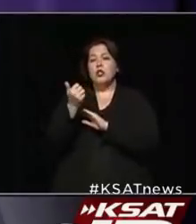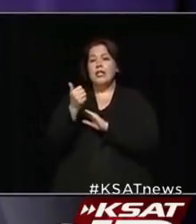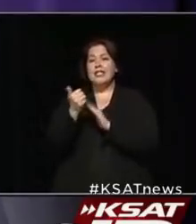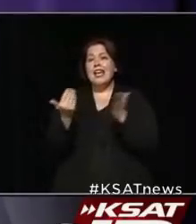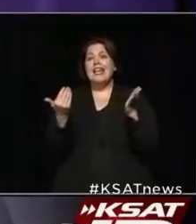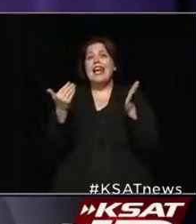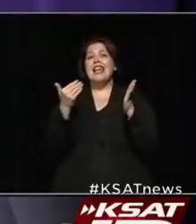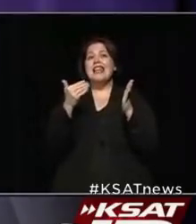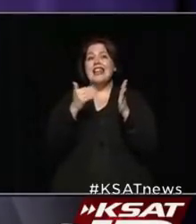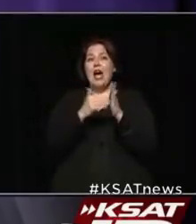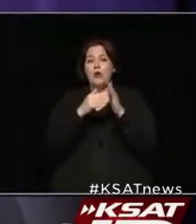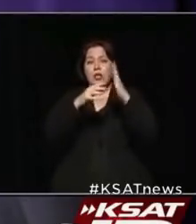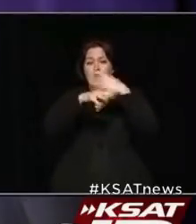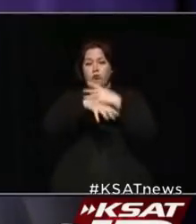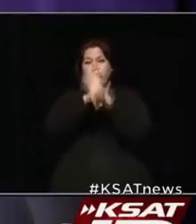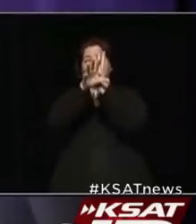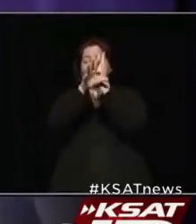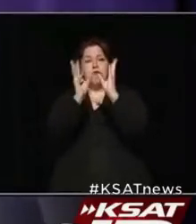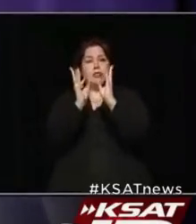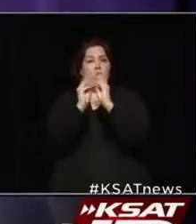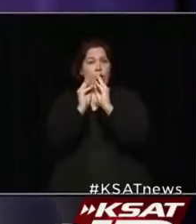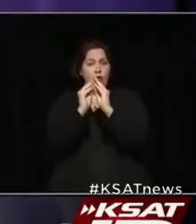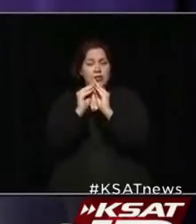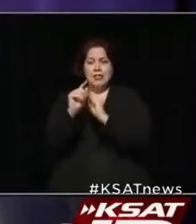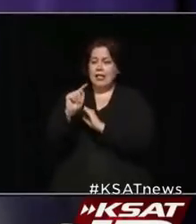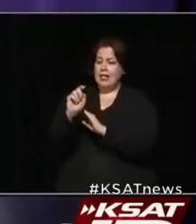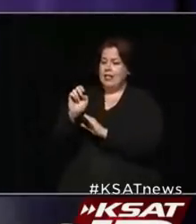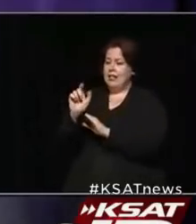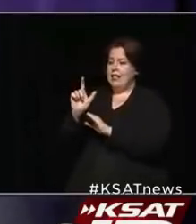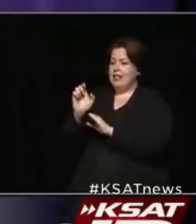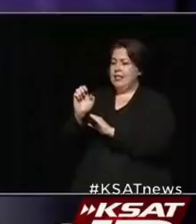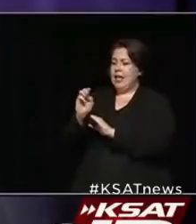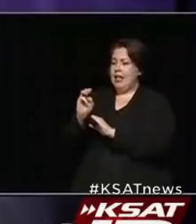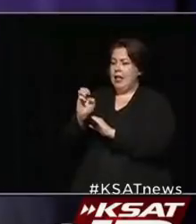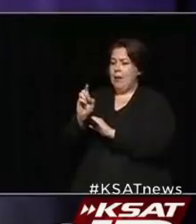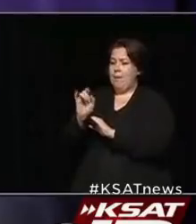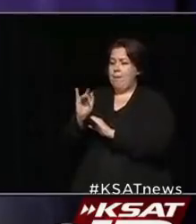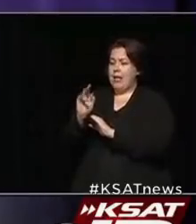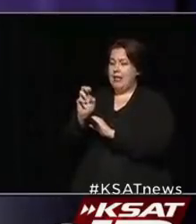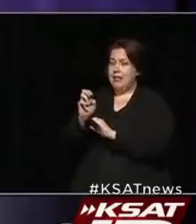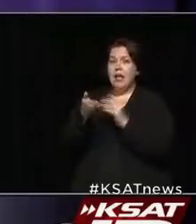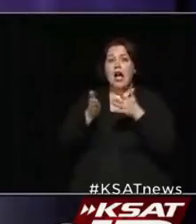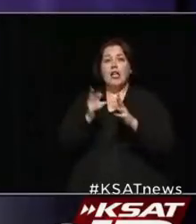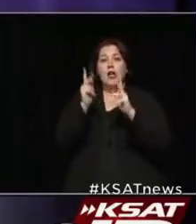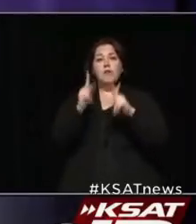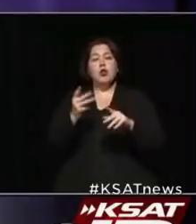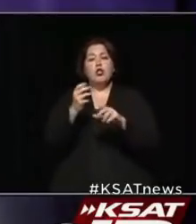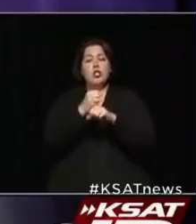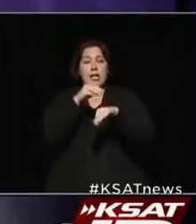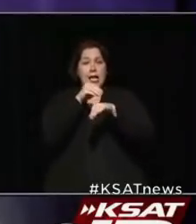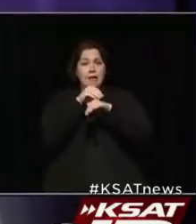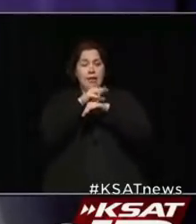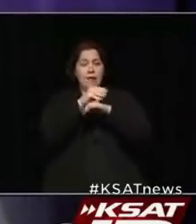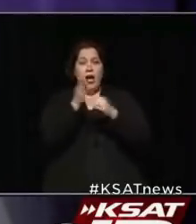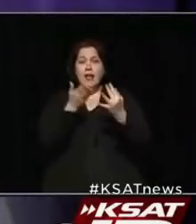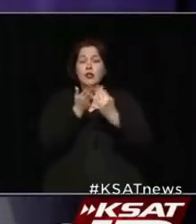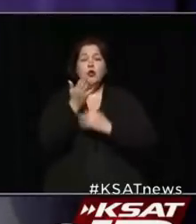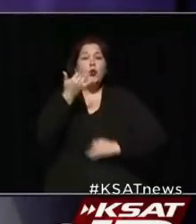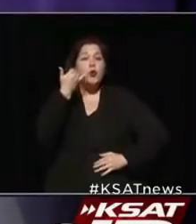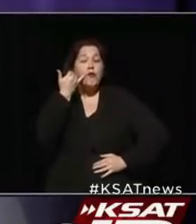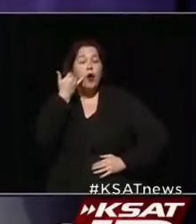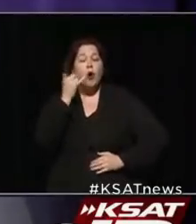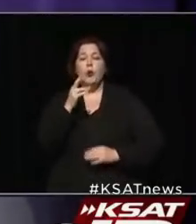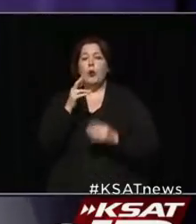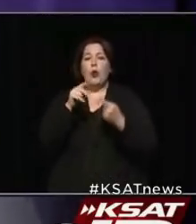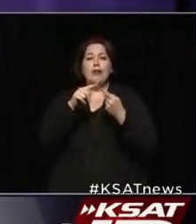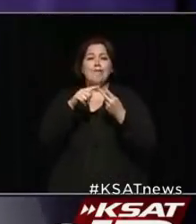110,000 telemedicine calls that enables a person to get all the advice they need over the telephone or over Zoom